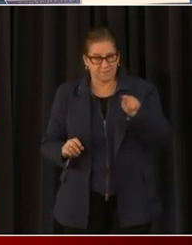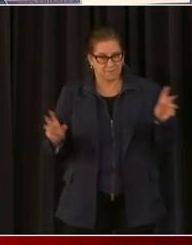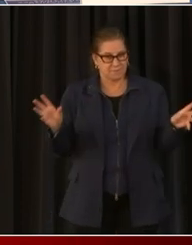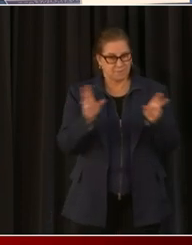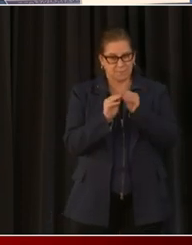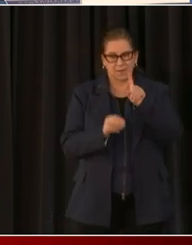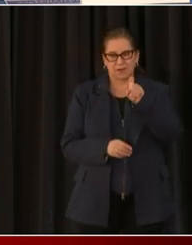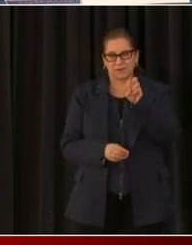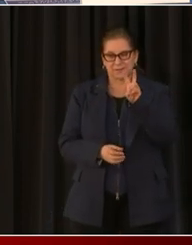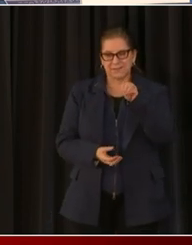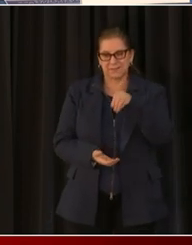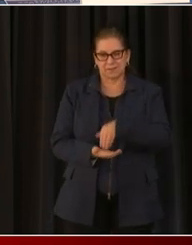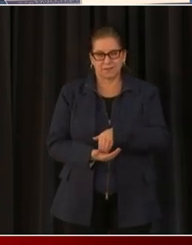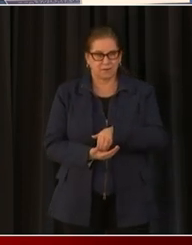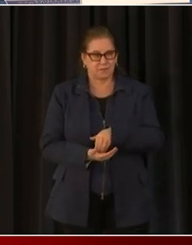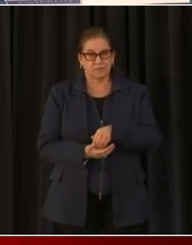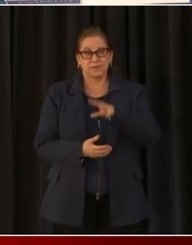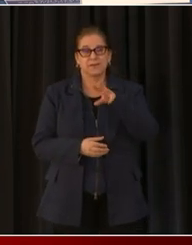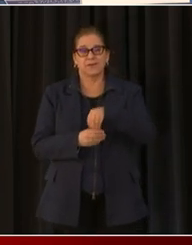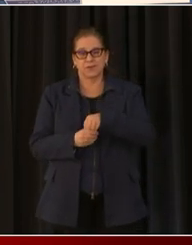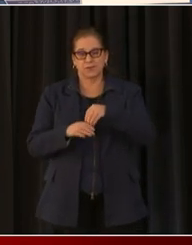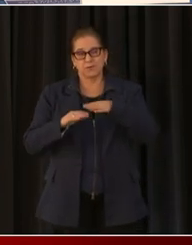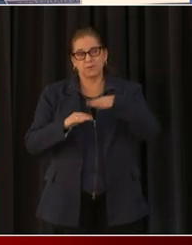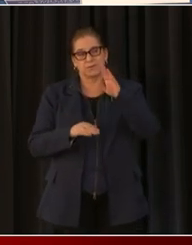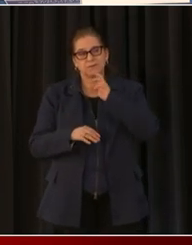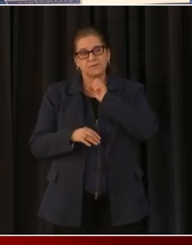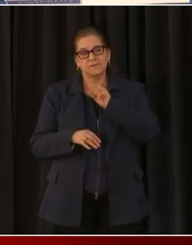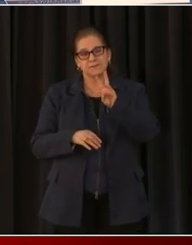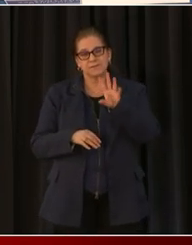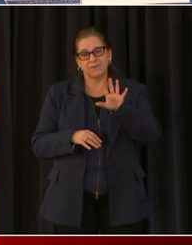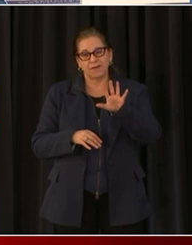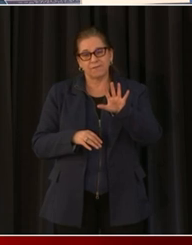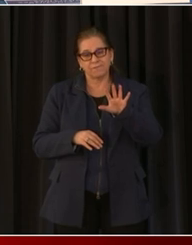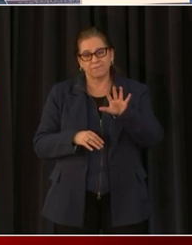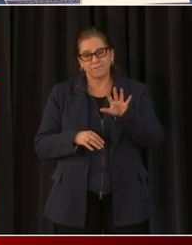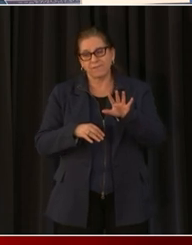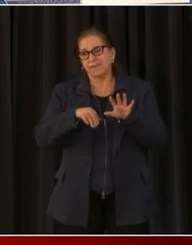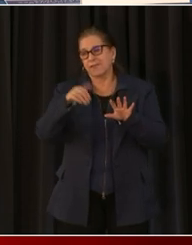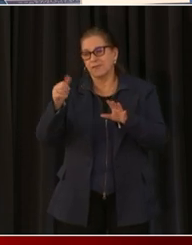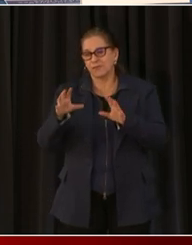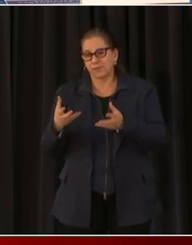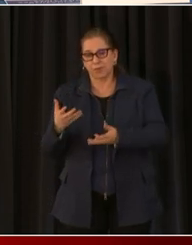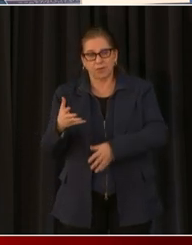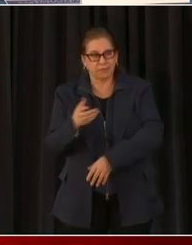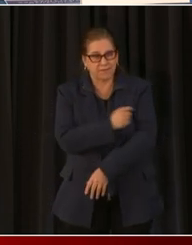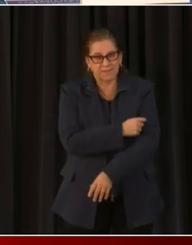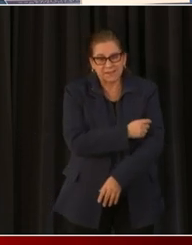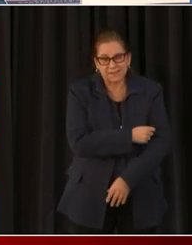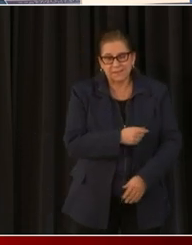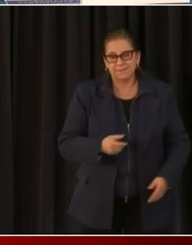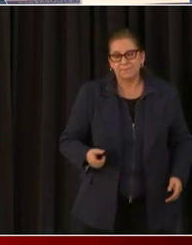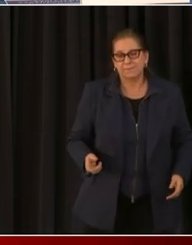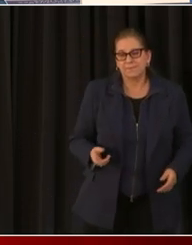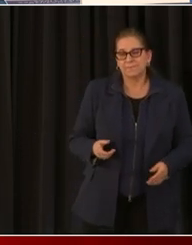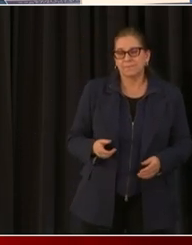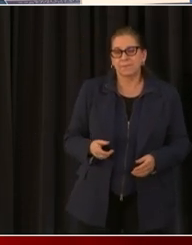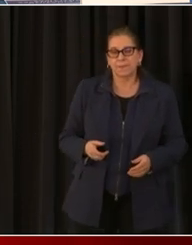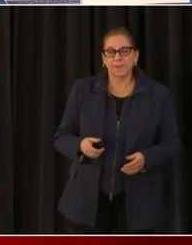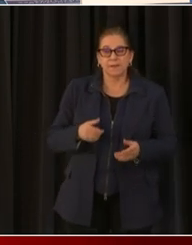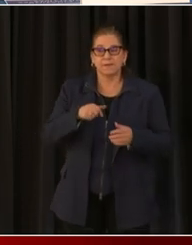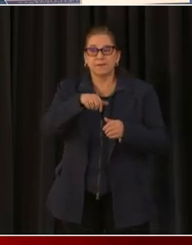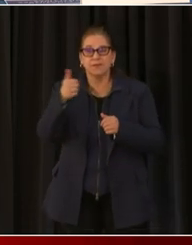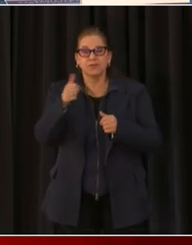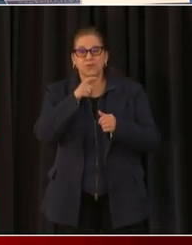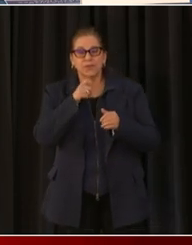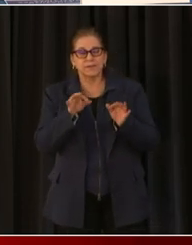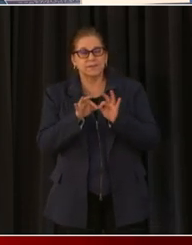individuals are over the age of 65 and may have been previously vaccinated in other groups. They may also be individuals who are essential